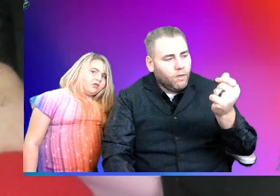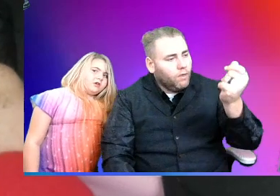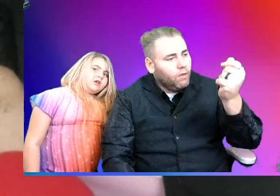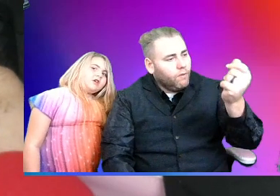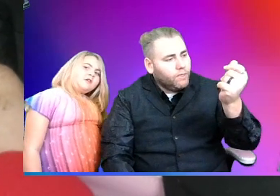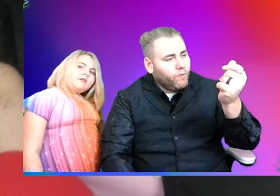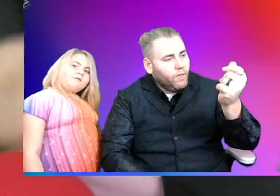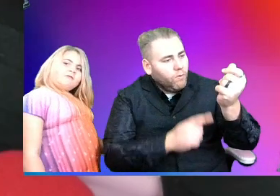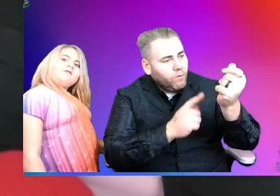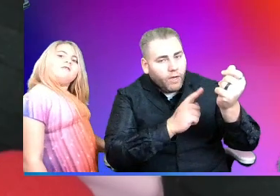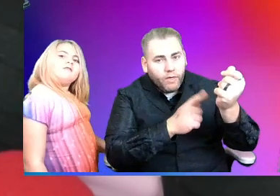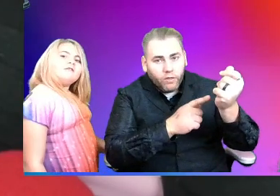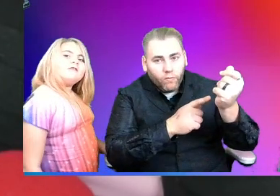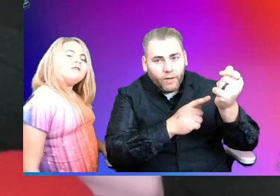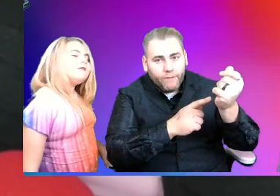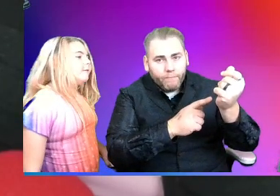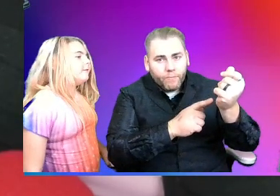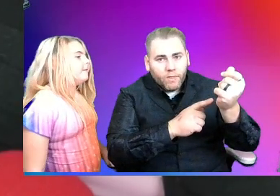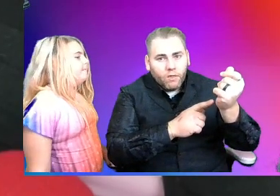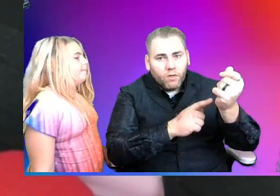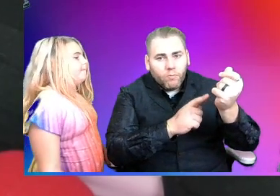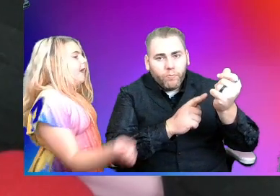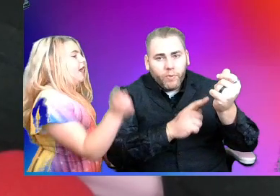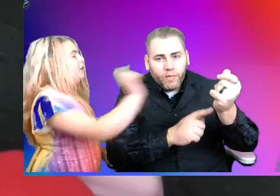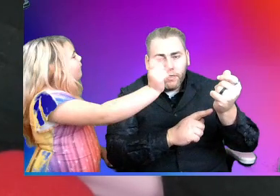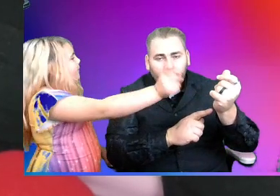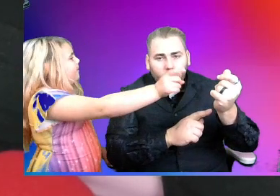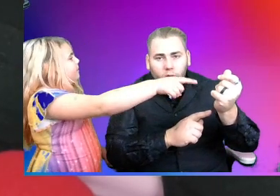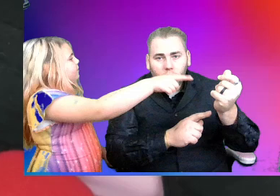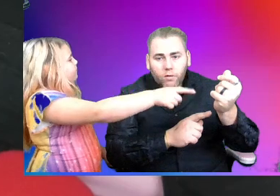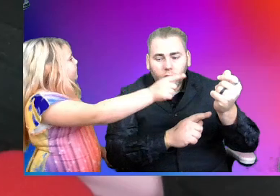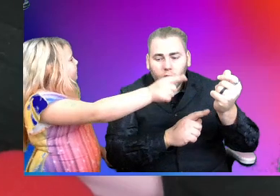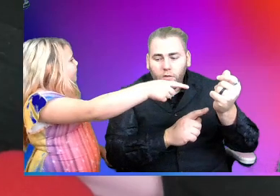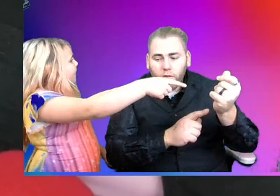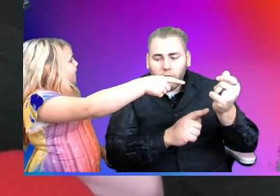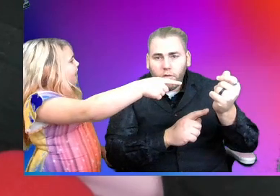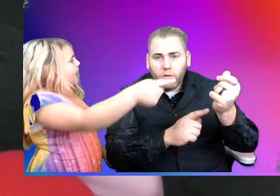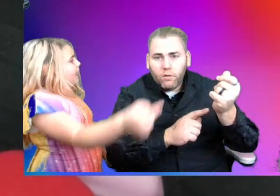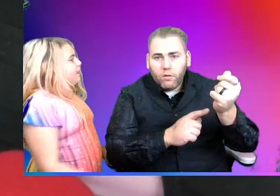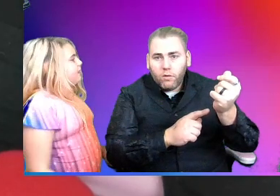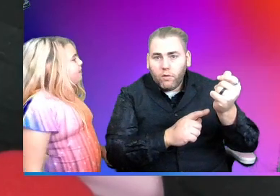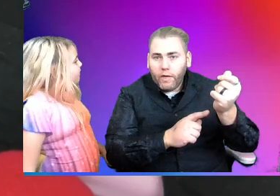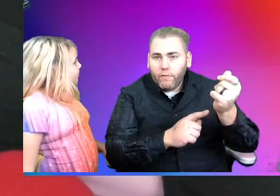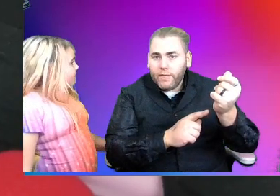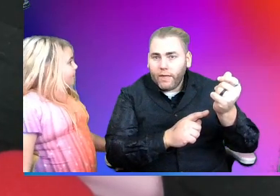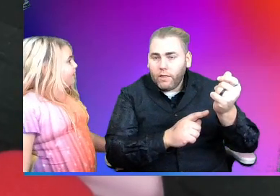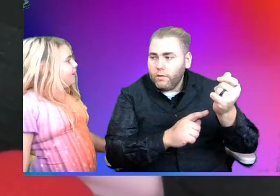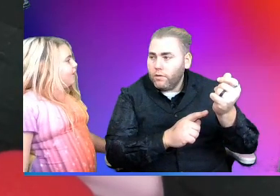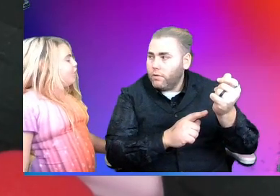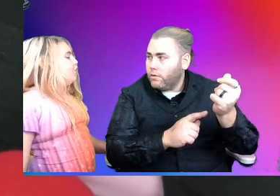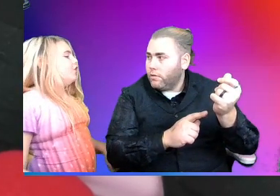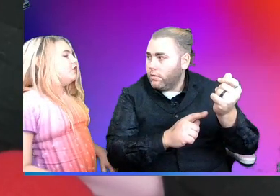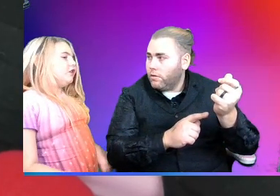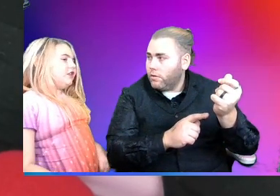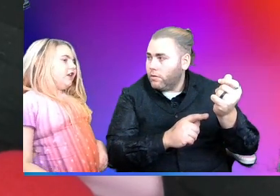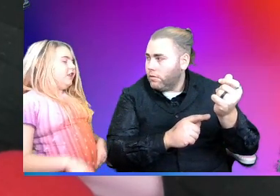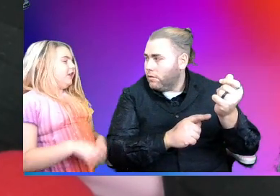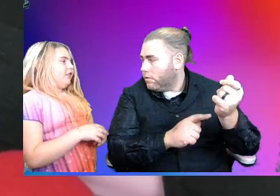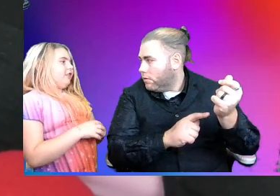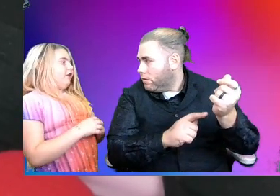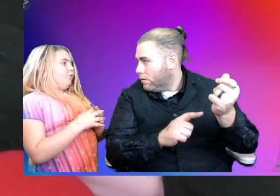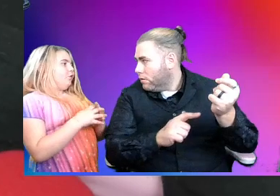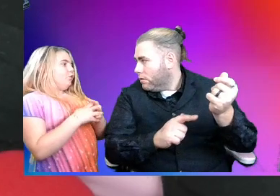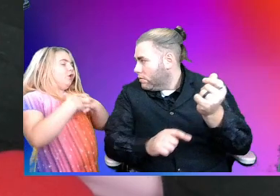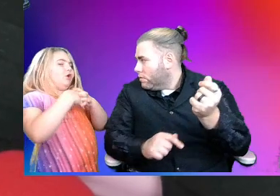hand. That's really what we're trying to do, right? I know what you can make. Oh, yeah? What's that? So, you take,